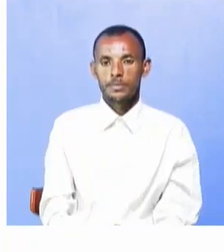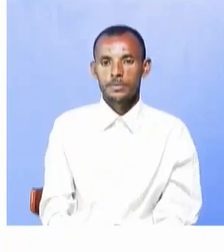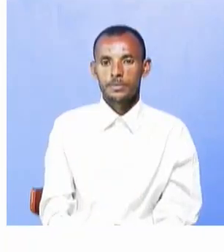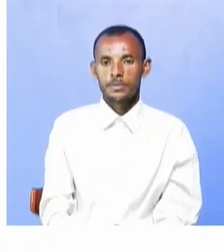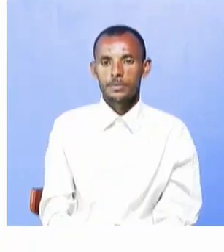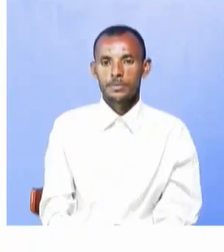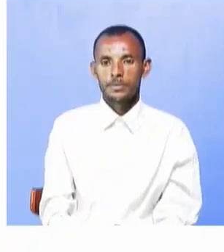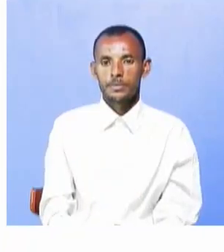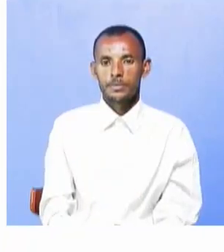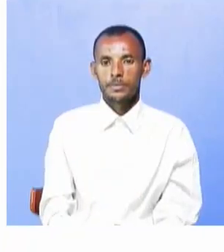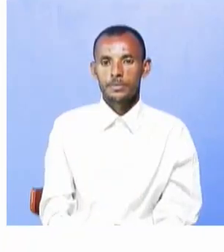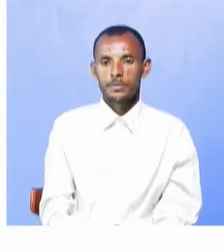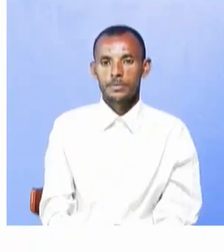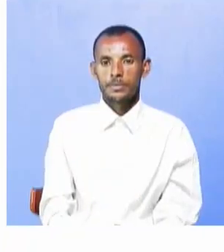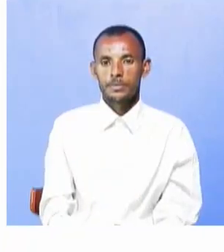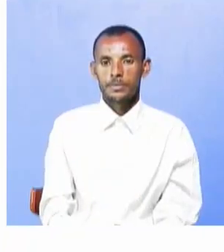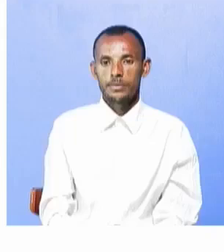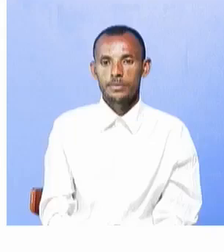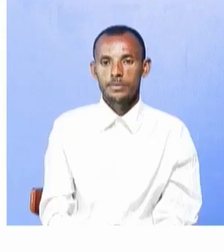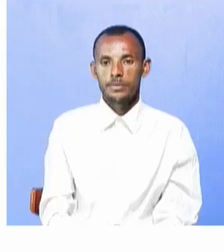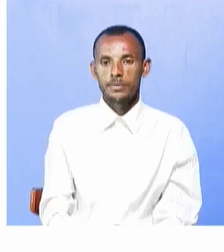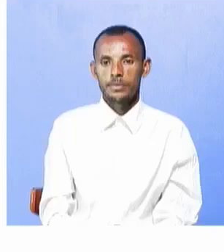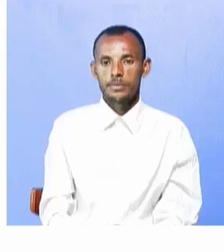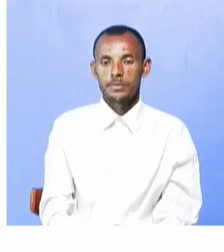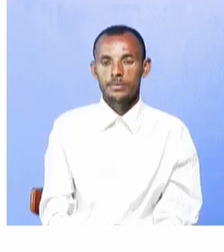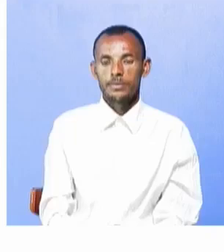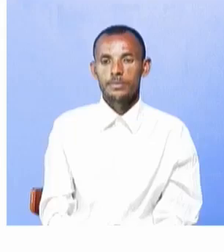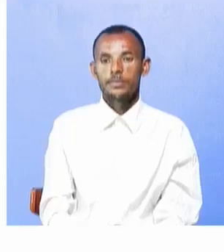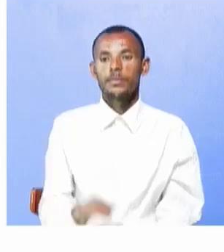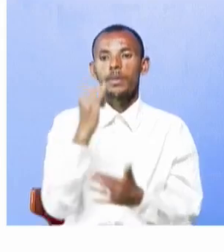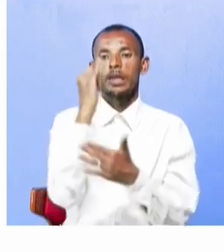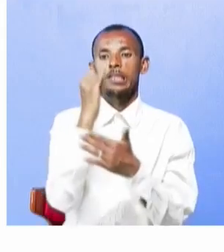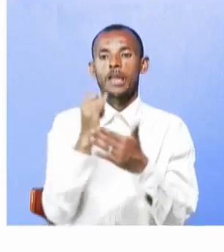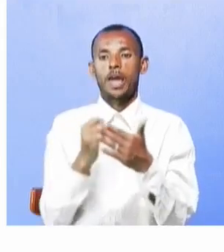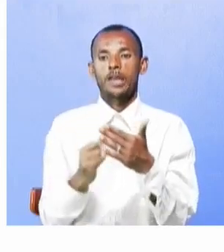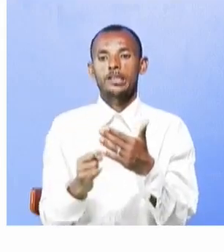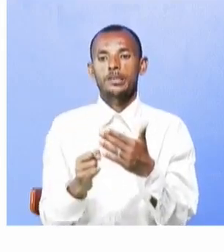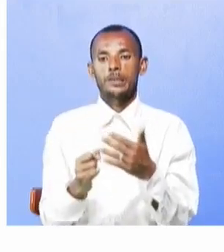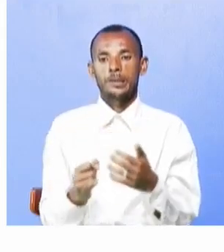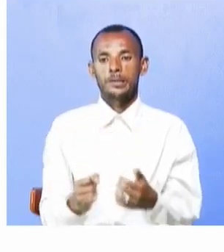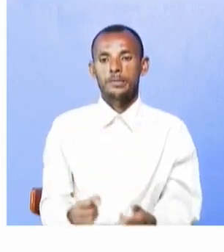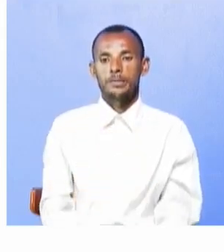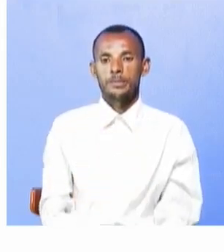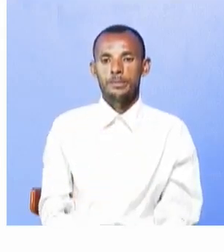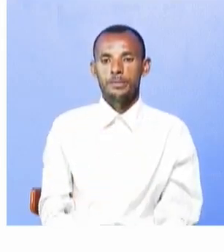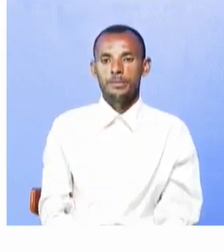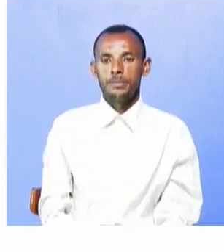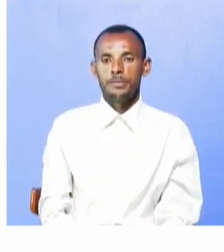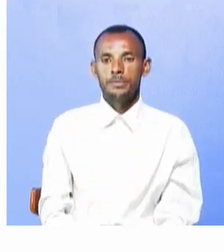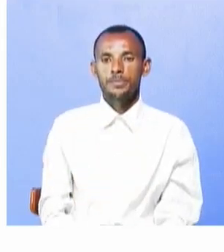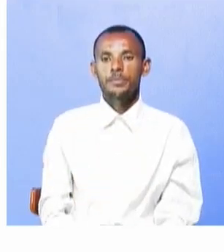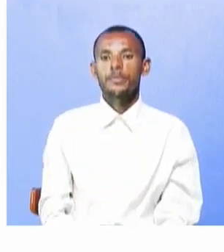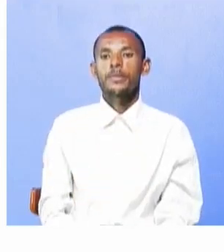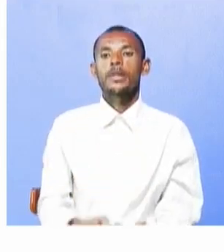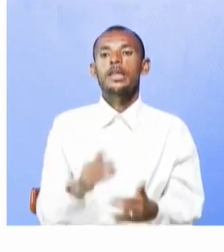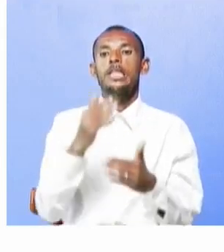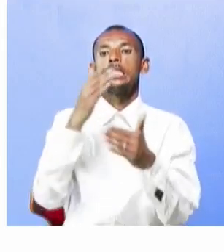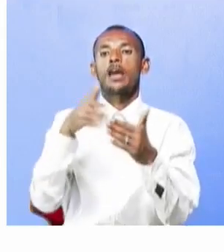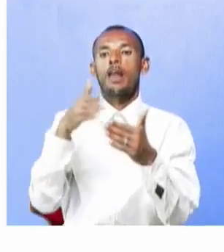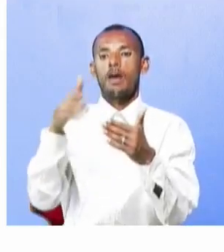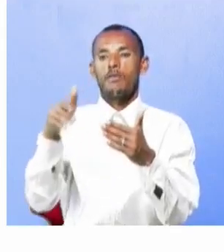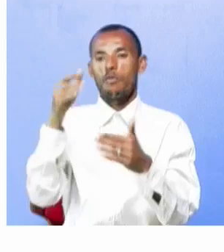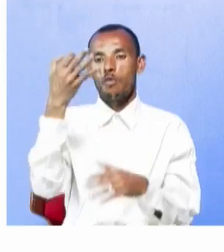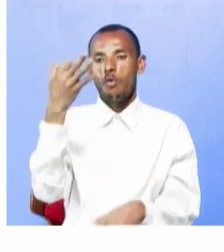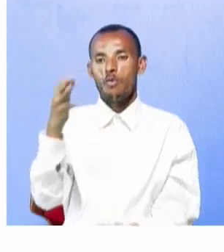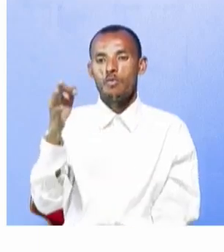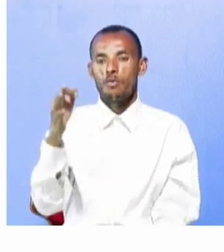sketch the graph of